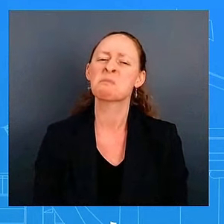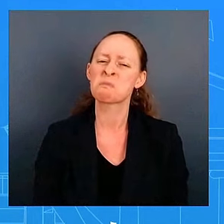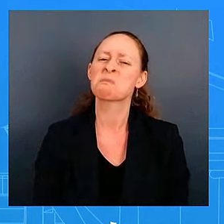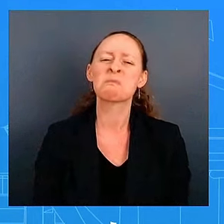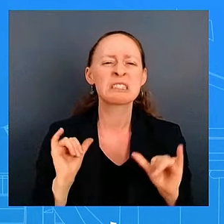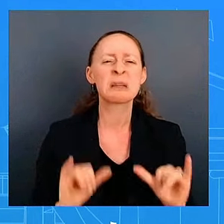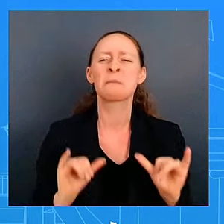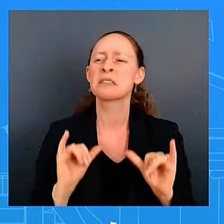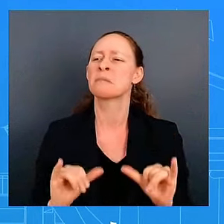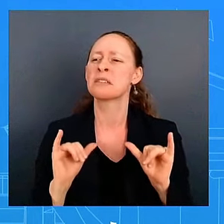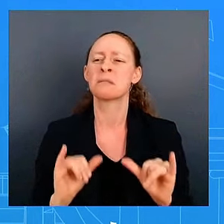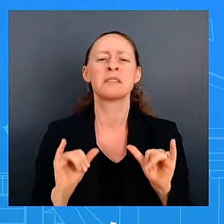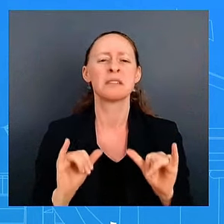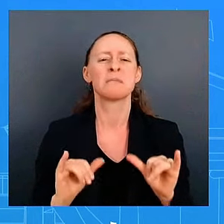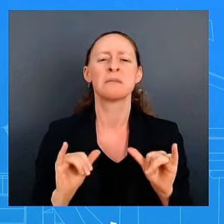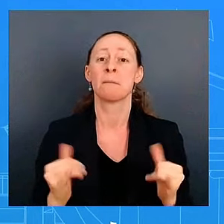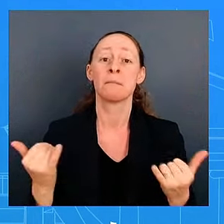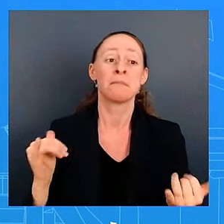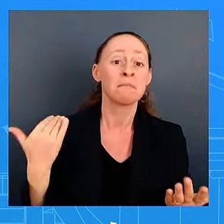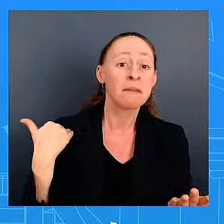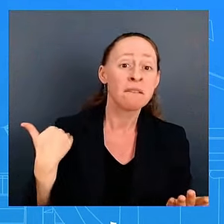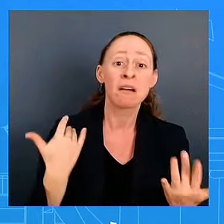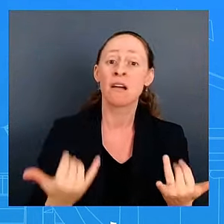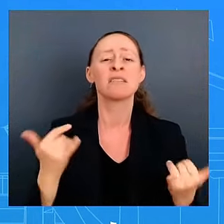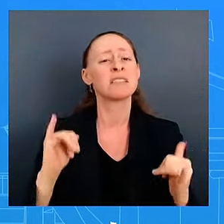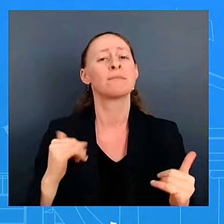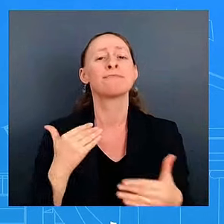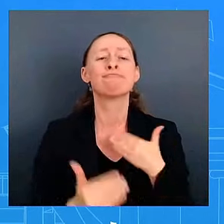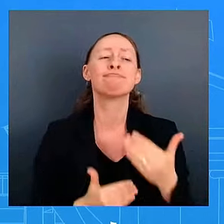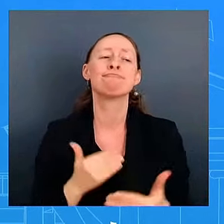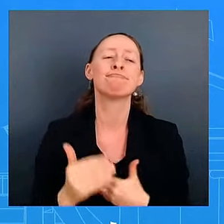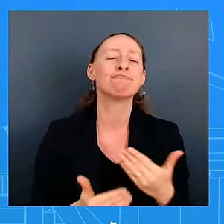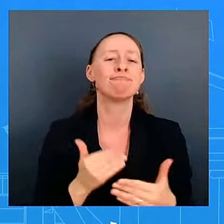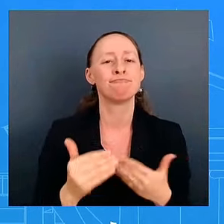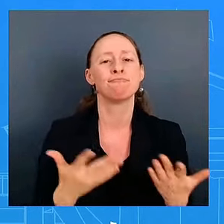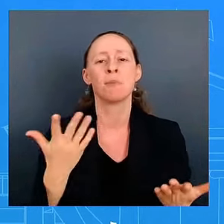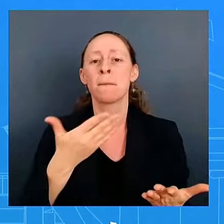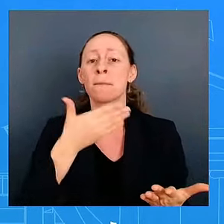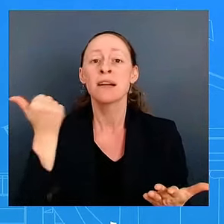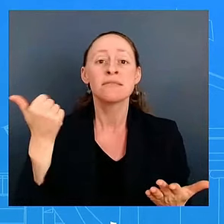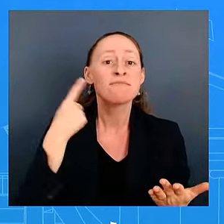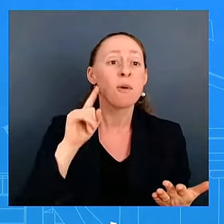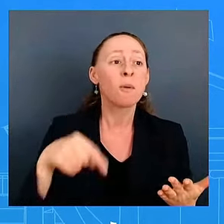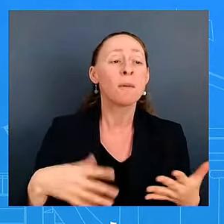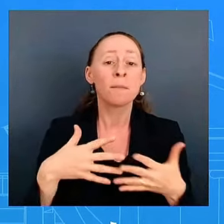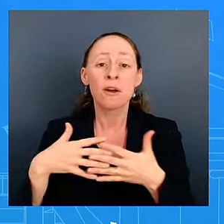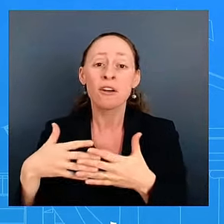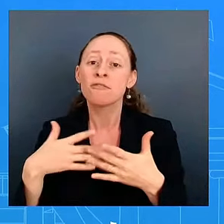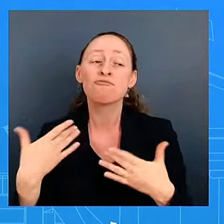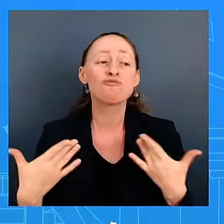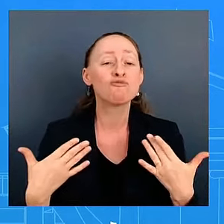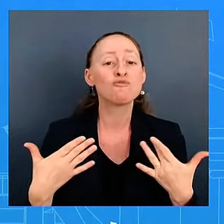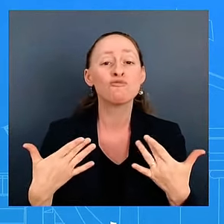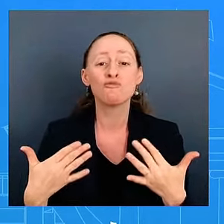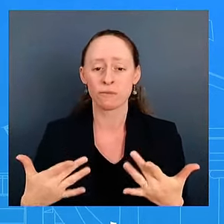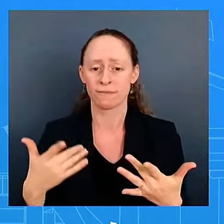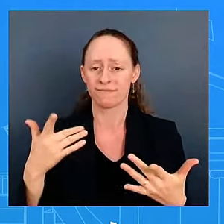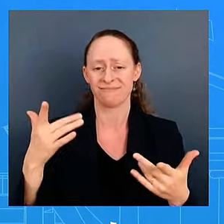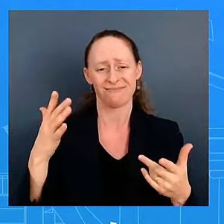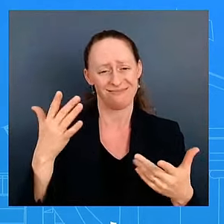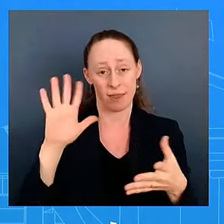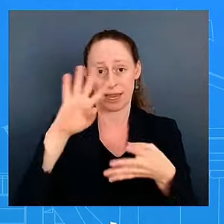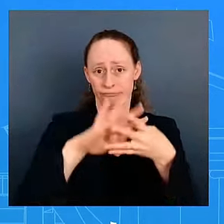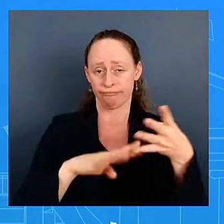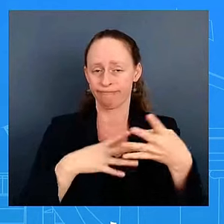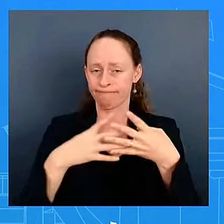on what's ahead. Right. He's very much focused. He has a fulsome, robust schedule in the next 2 weeks that we laid out for all of you.